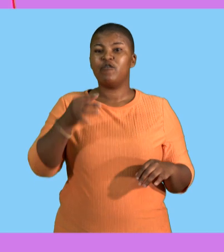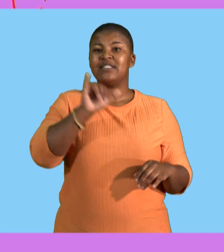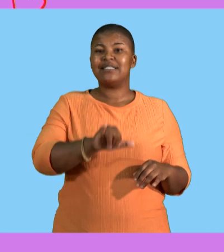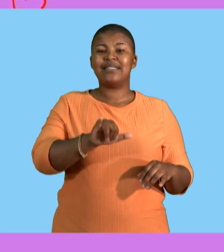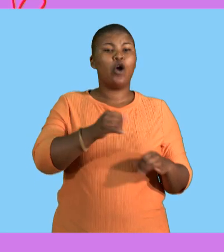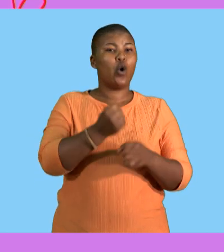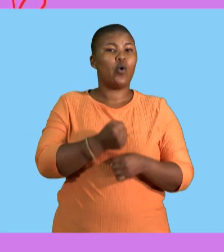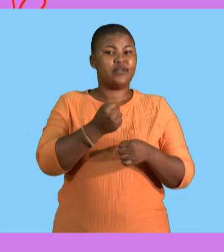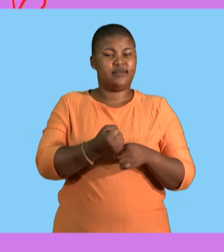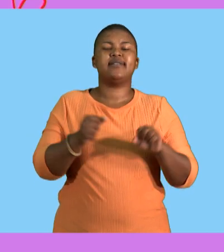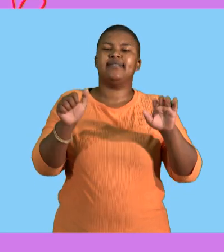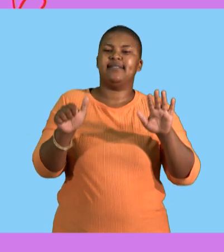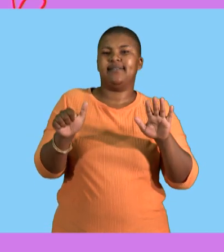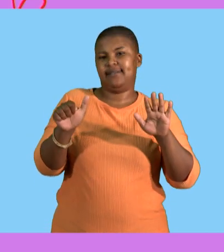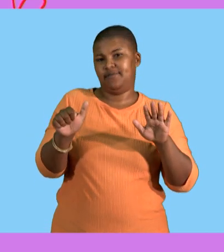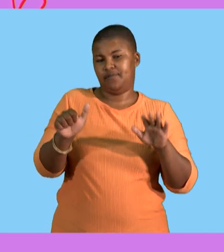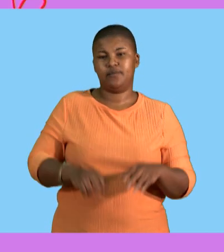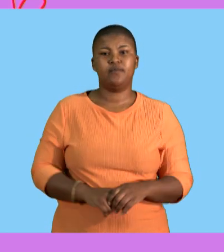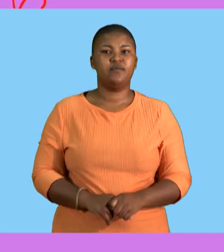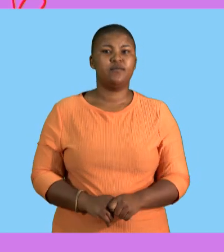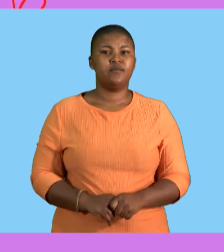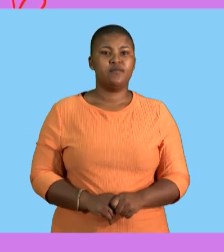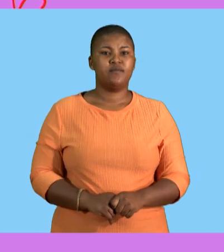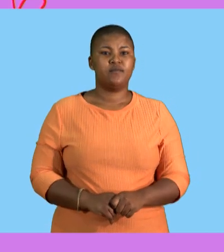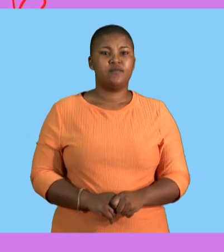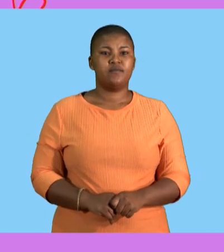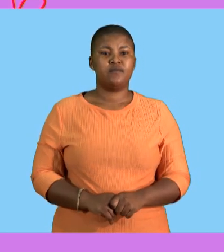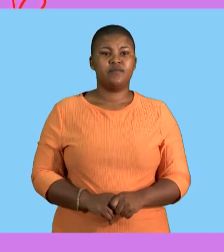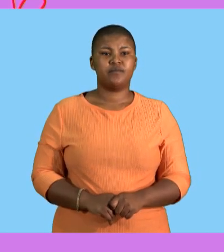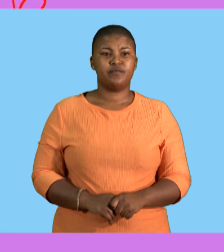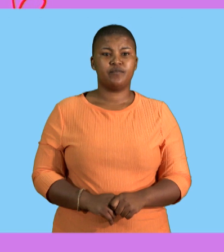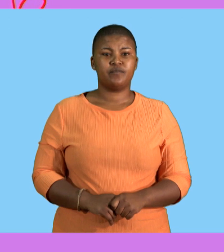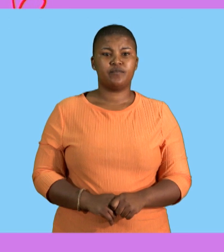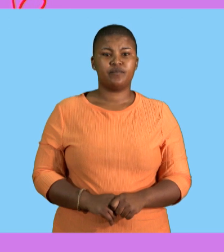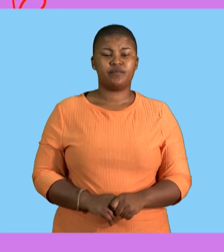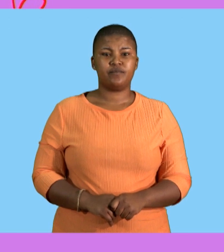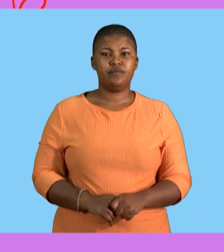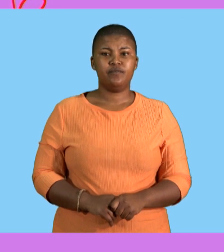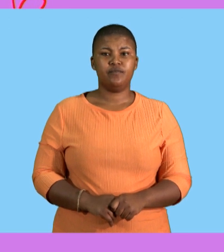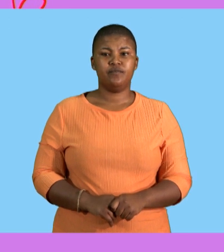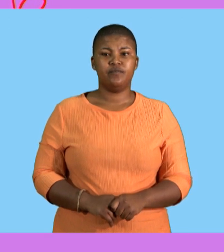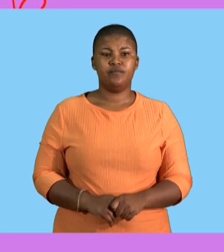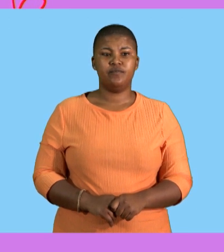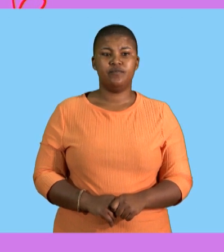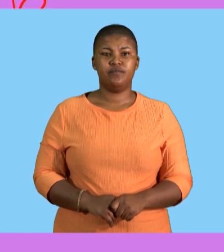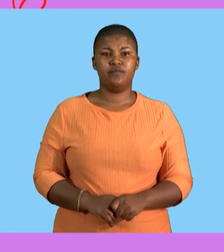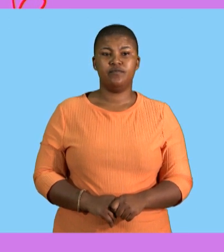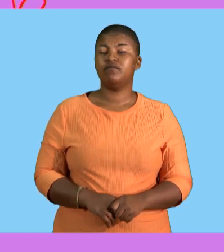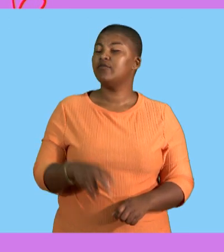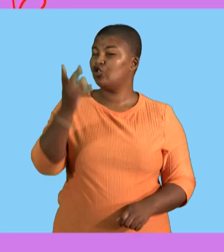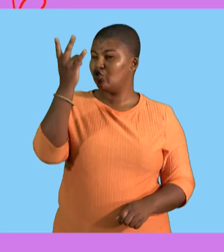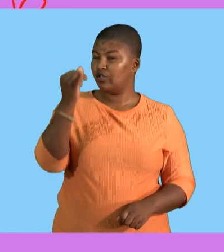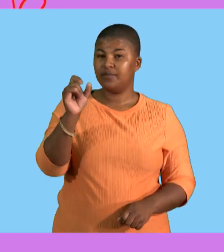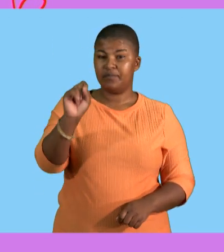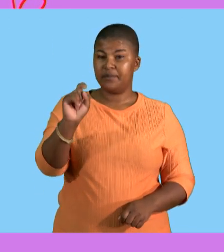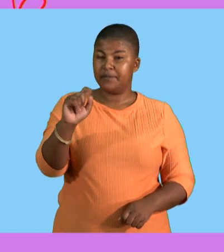plan? It is 6. Now, as I said, let's look at this